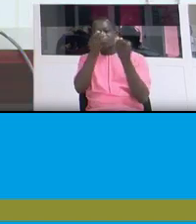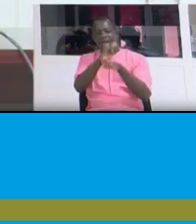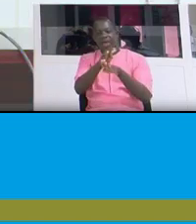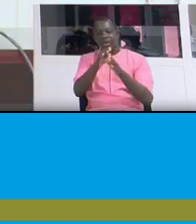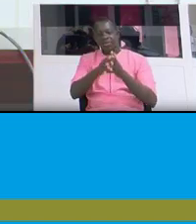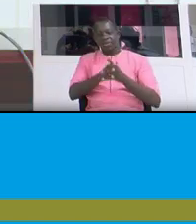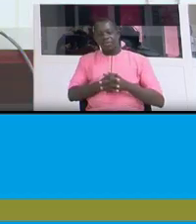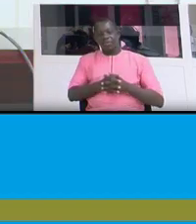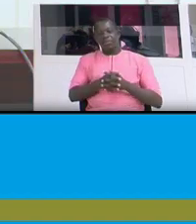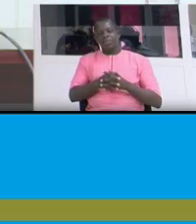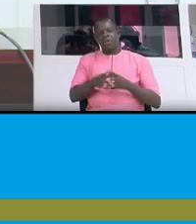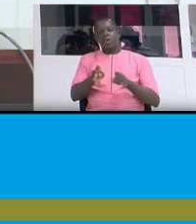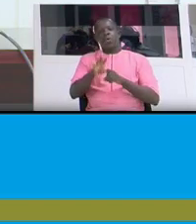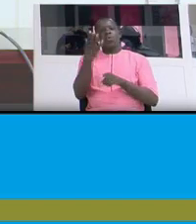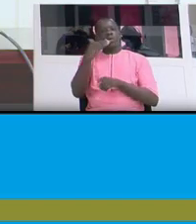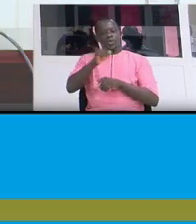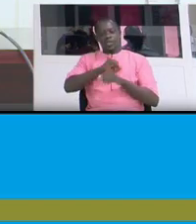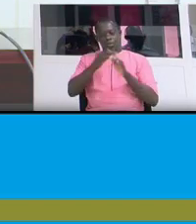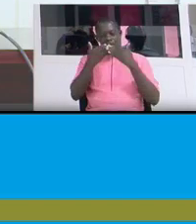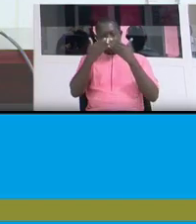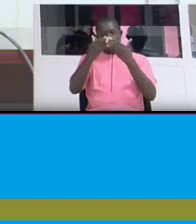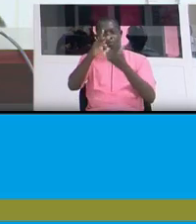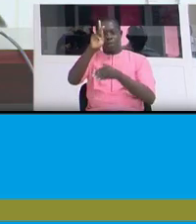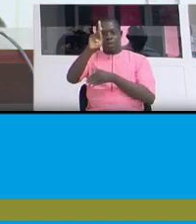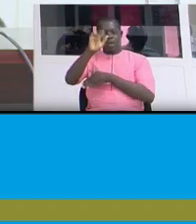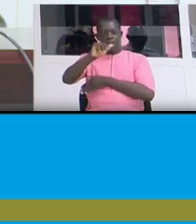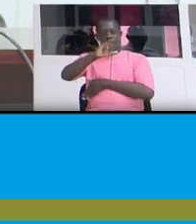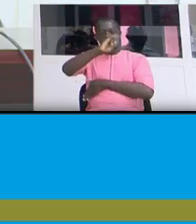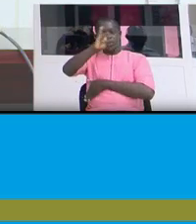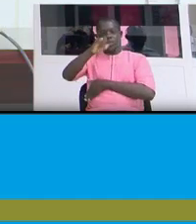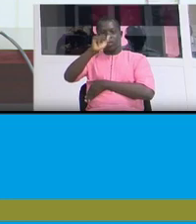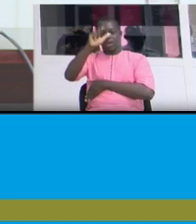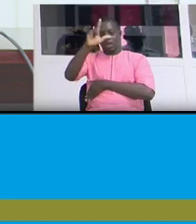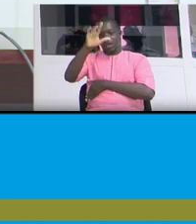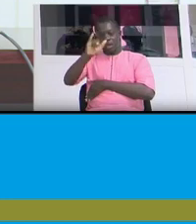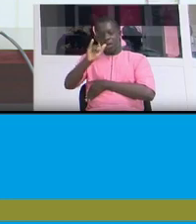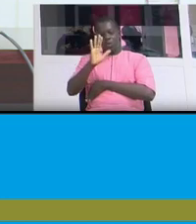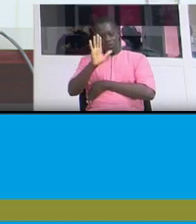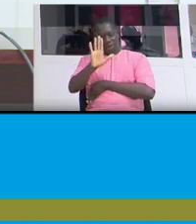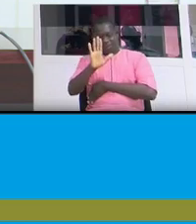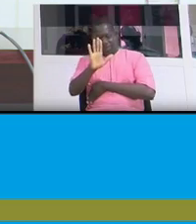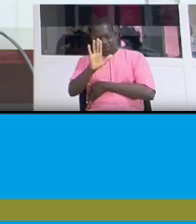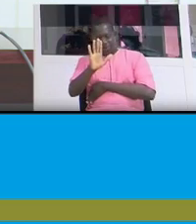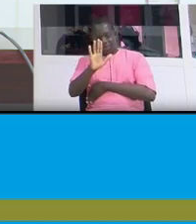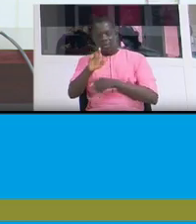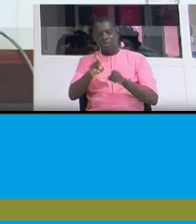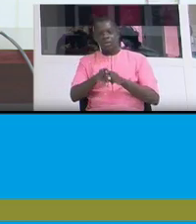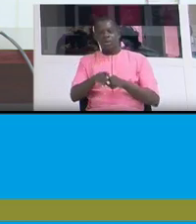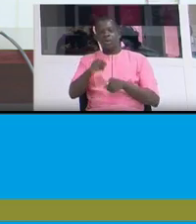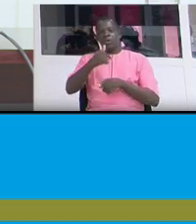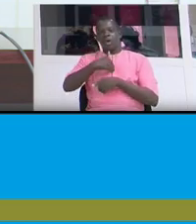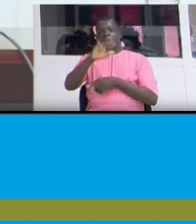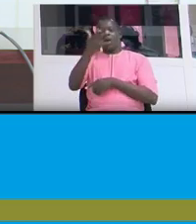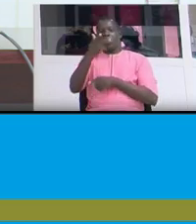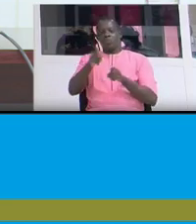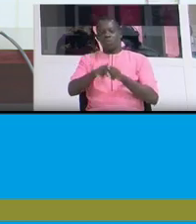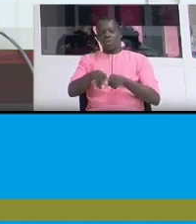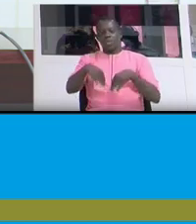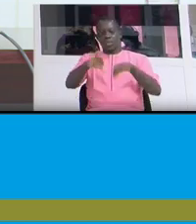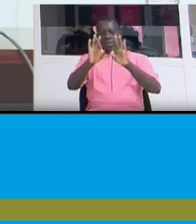death. When he said this to Kajali, just a moment. He said, I would take your